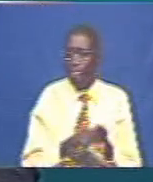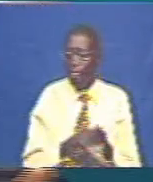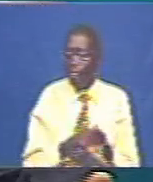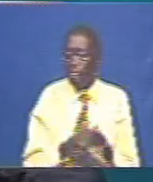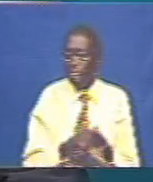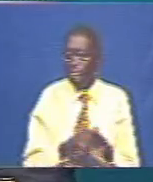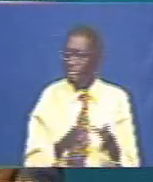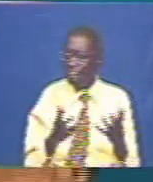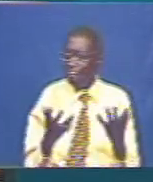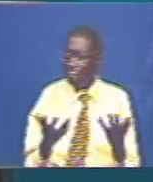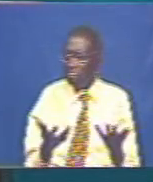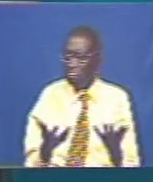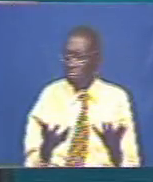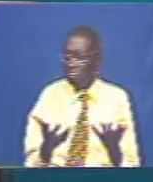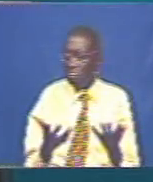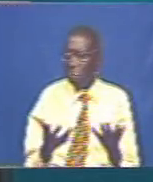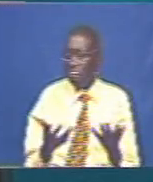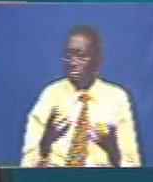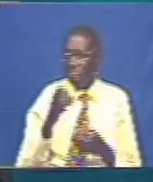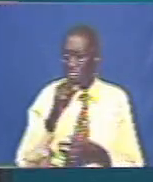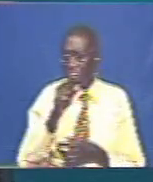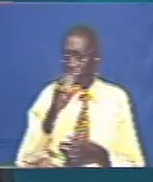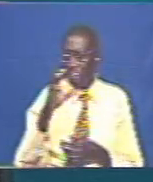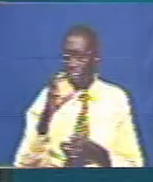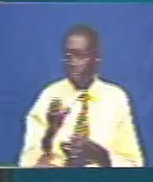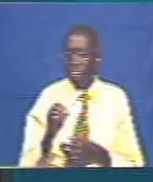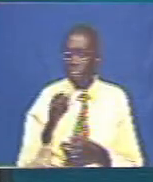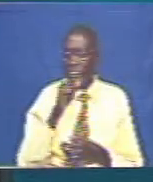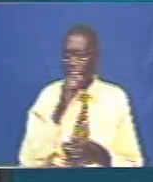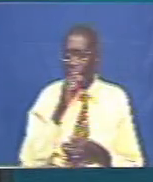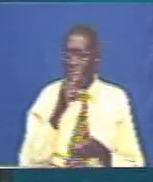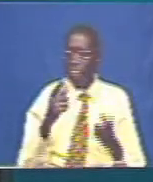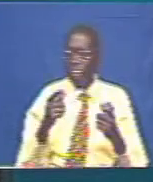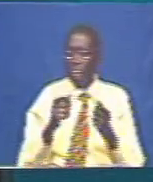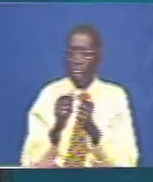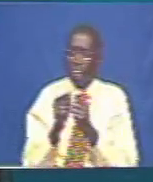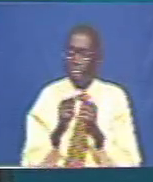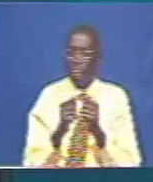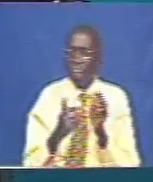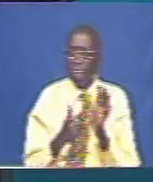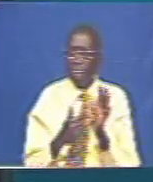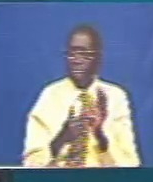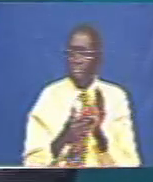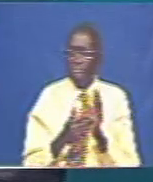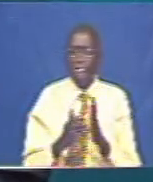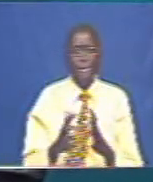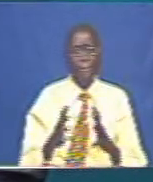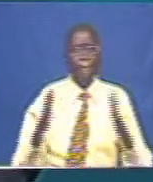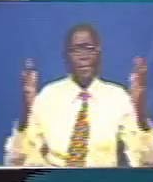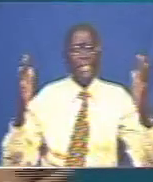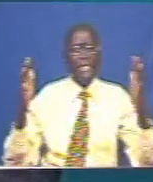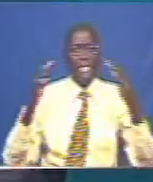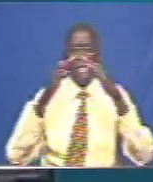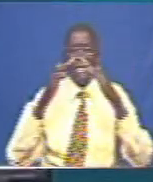how comes, circles, have not pulled together, for example, to put up huge estates,